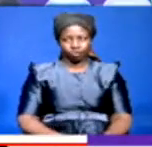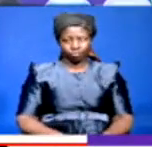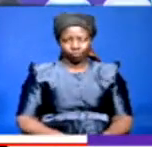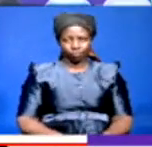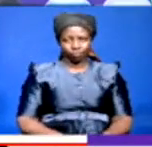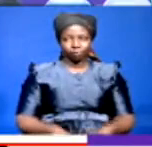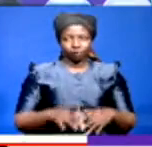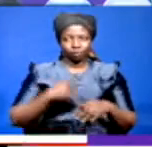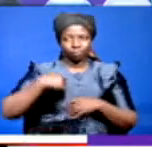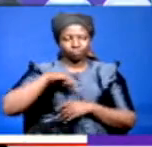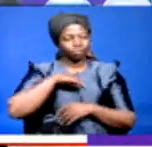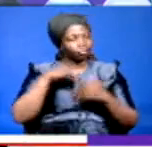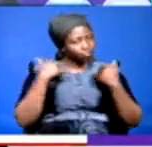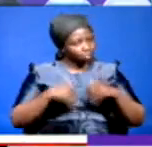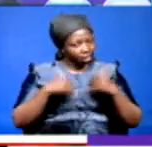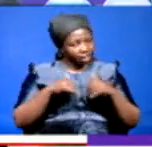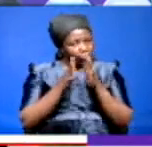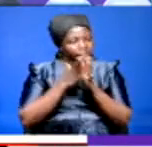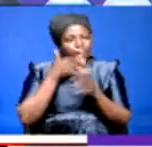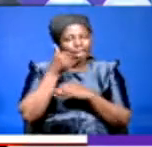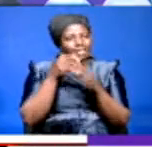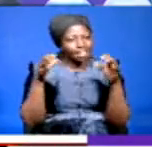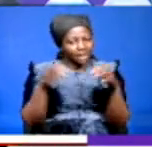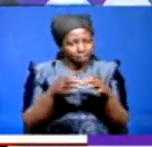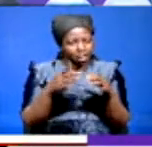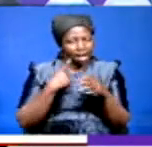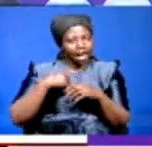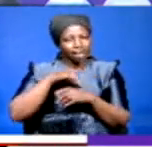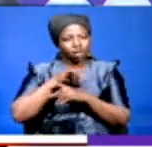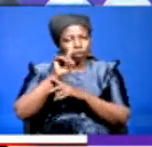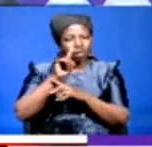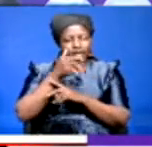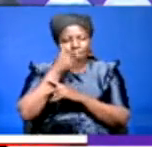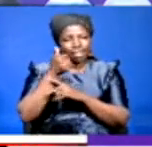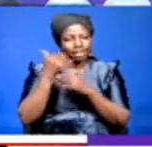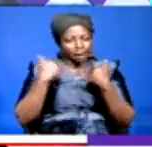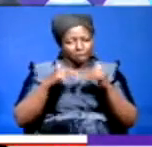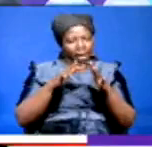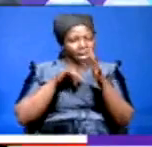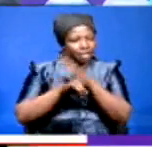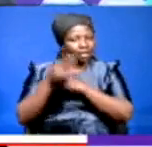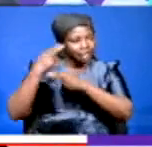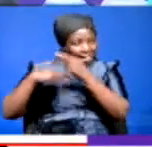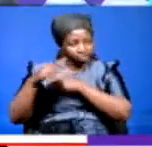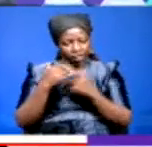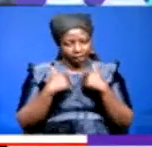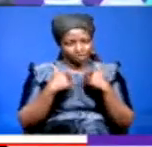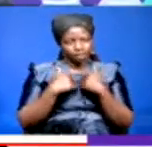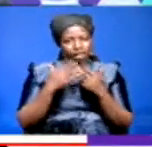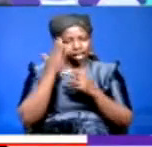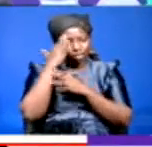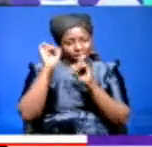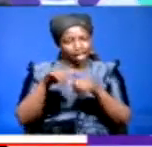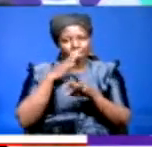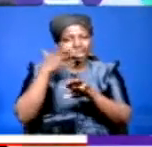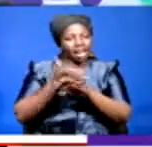play among the best clubs in the world, with one of the best players in history. So we know it's going to be tough, but as against Spain,